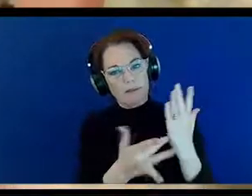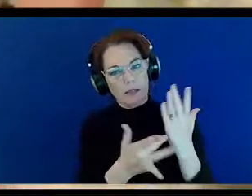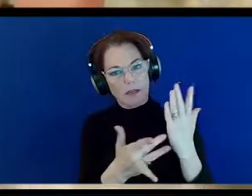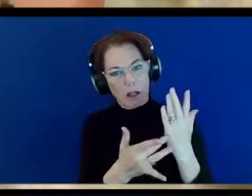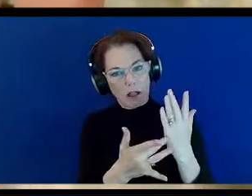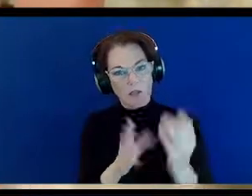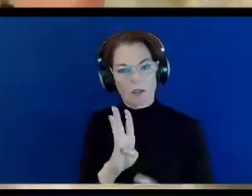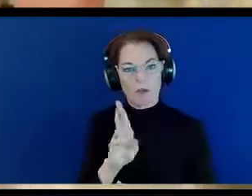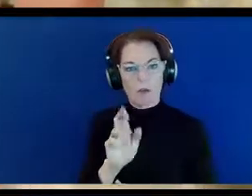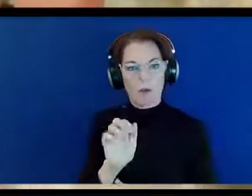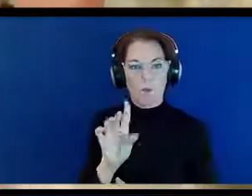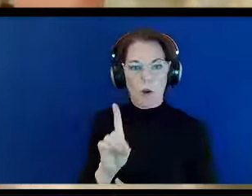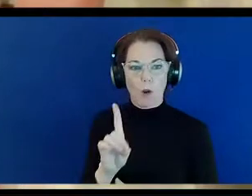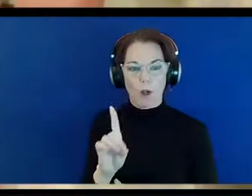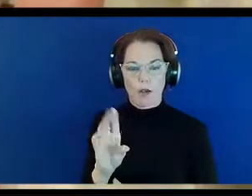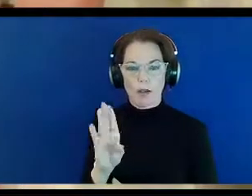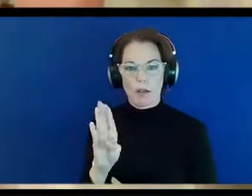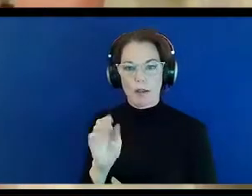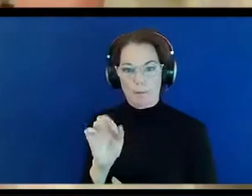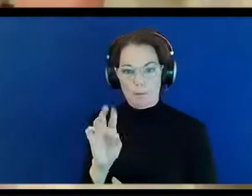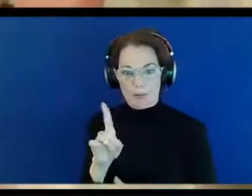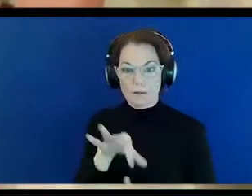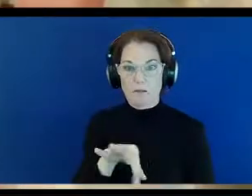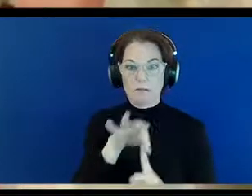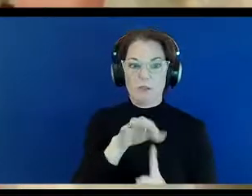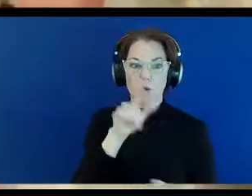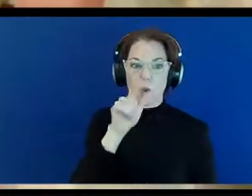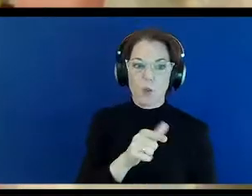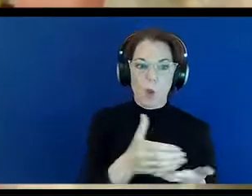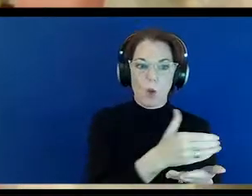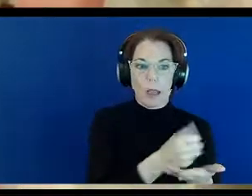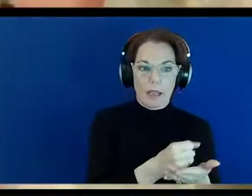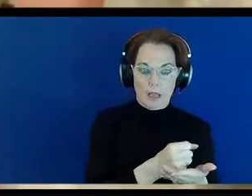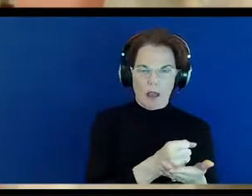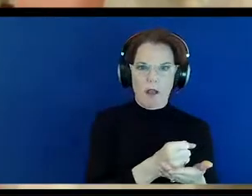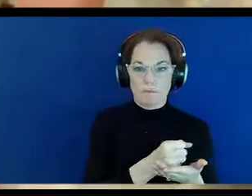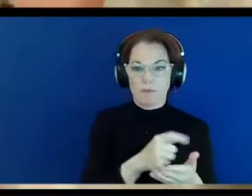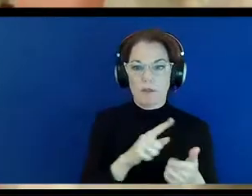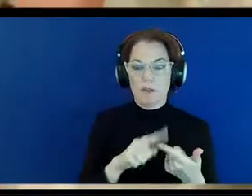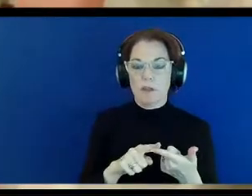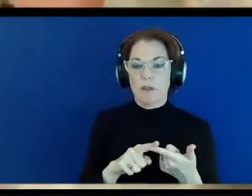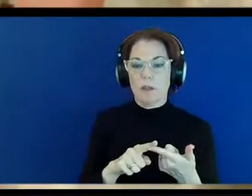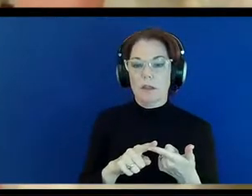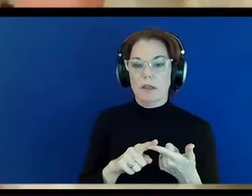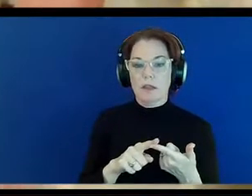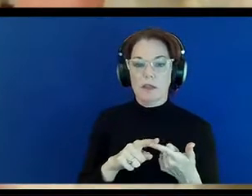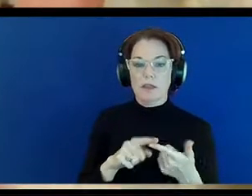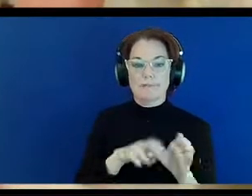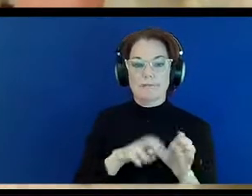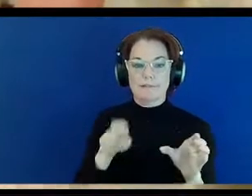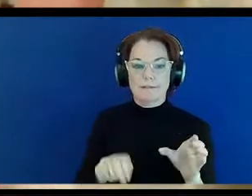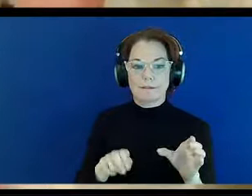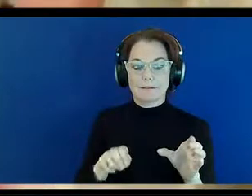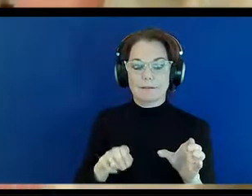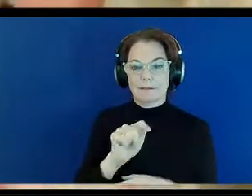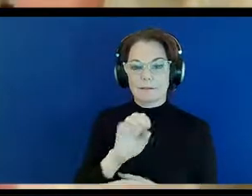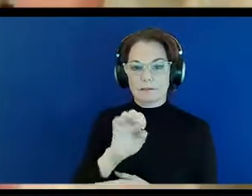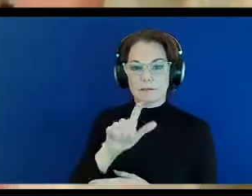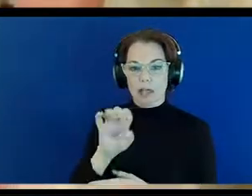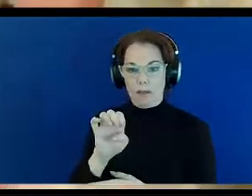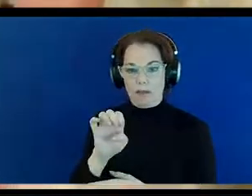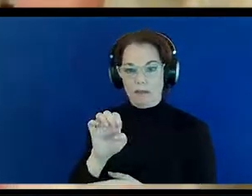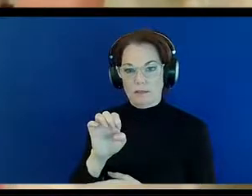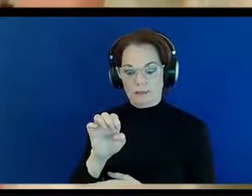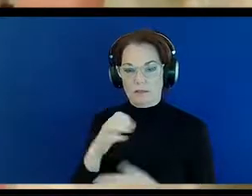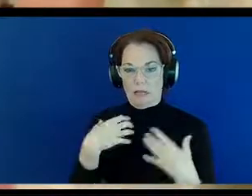for low-income families and for telehealth for those families that don't have easy access to healthcare providers. So do you have any